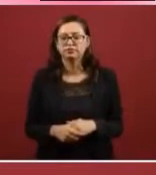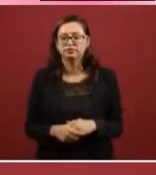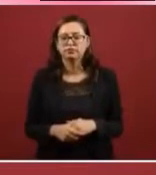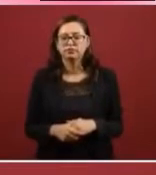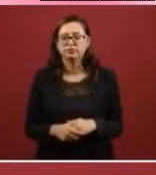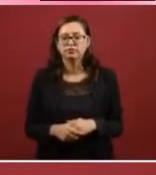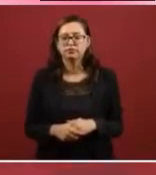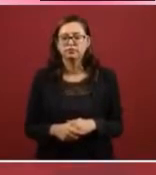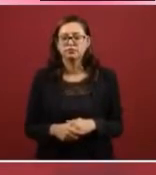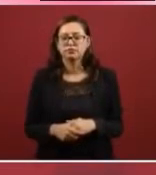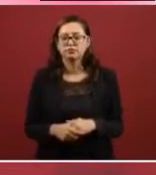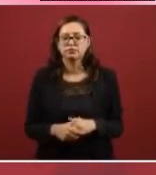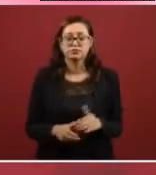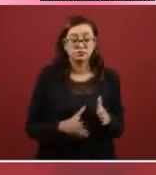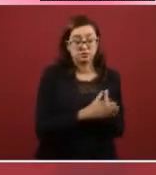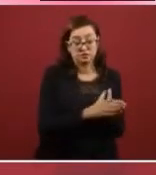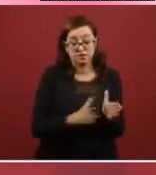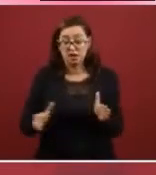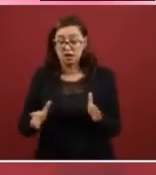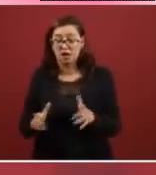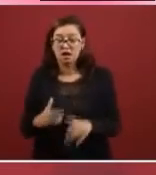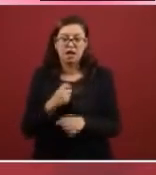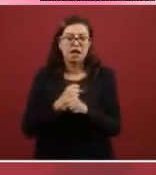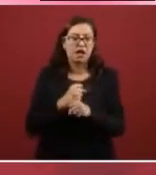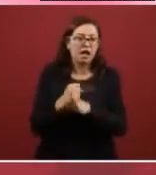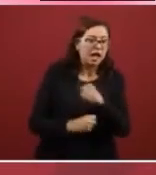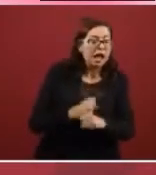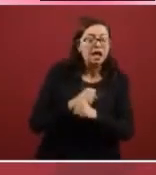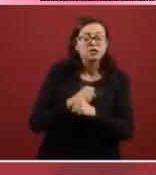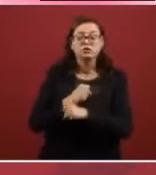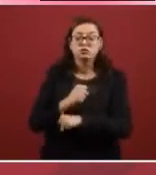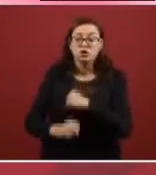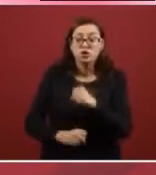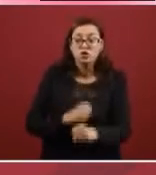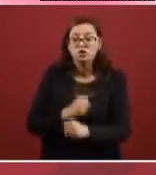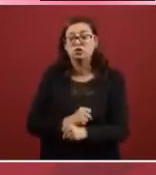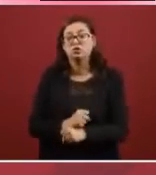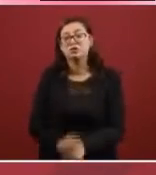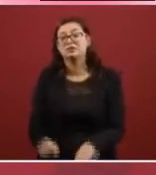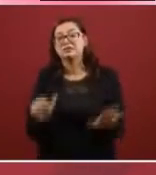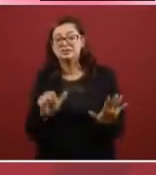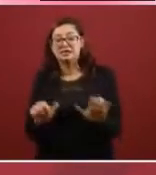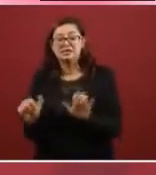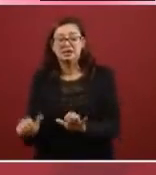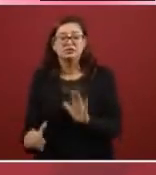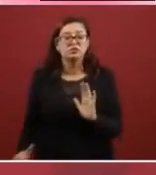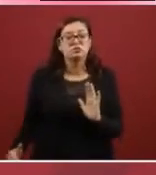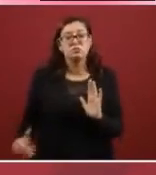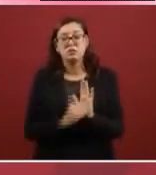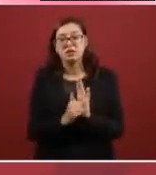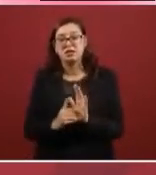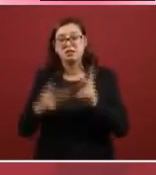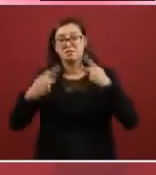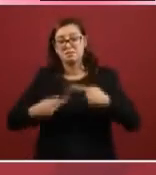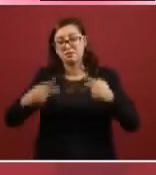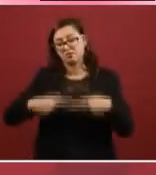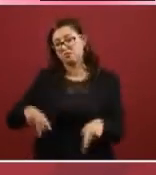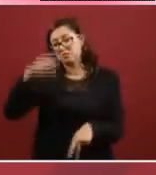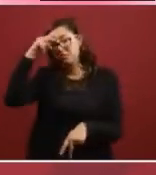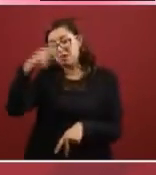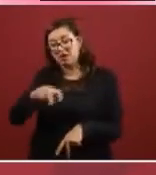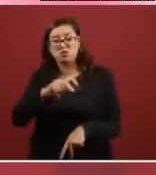hubieron años, there was many years que salían más de 600,000 that more than